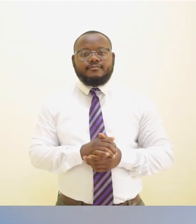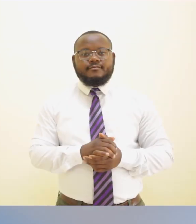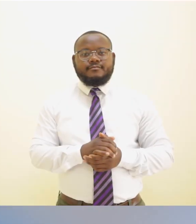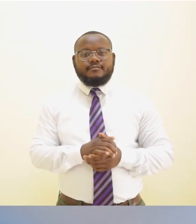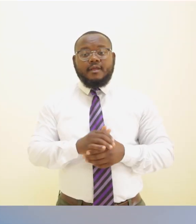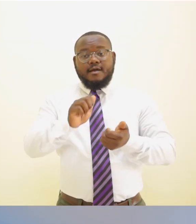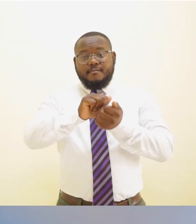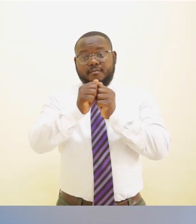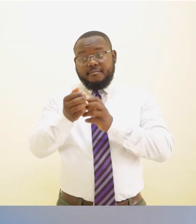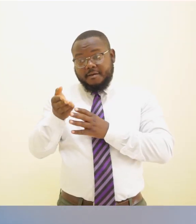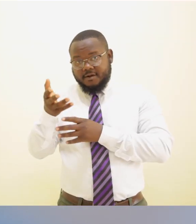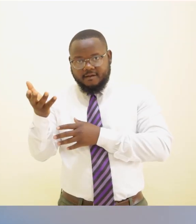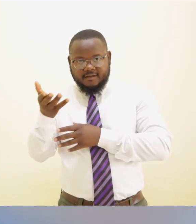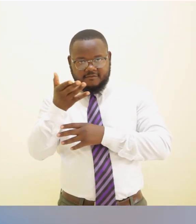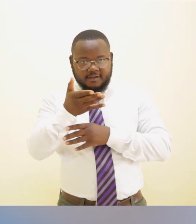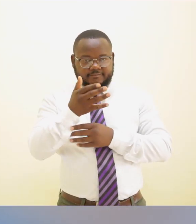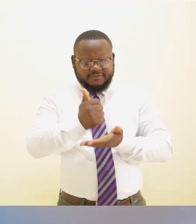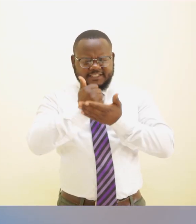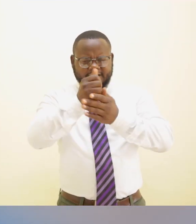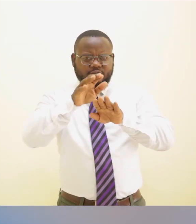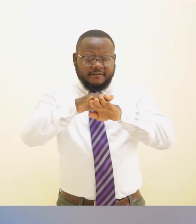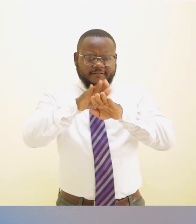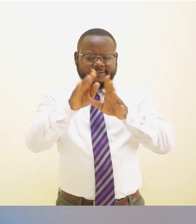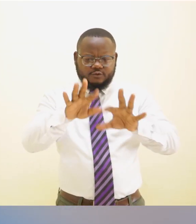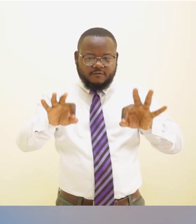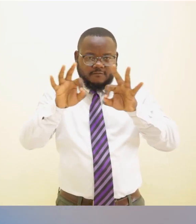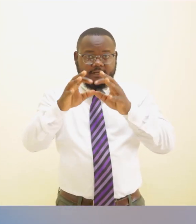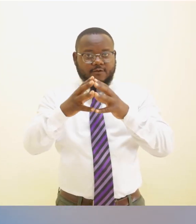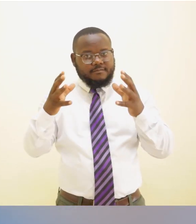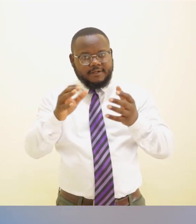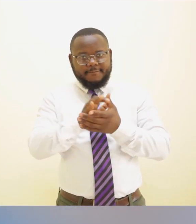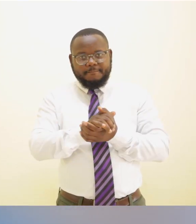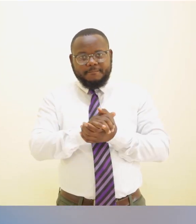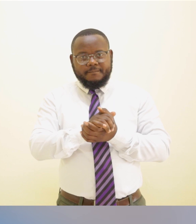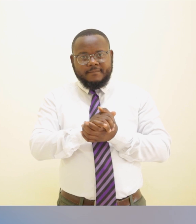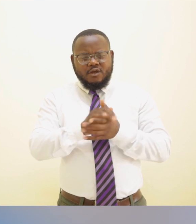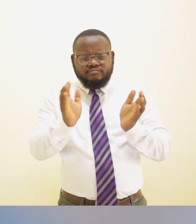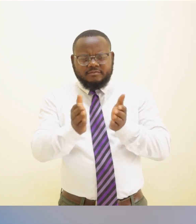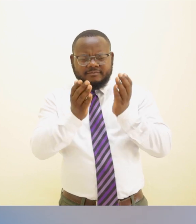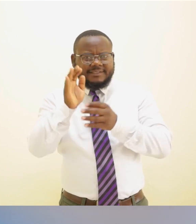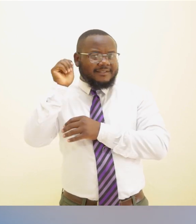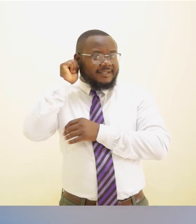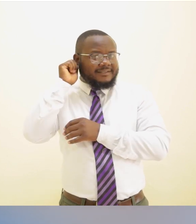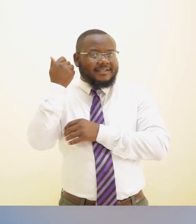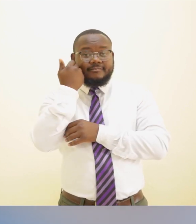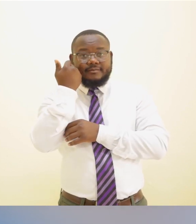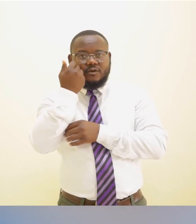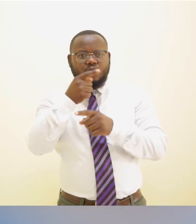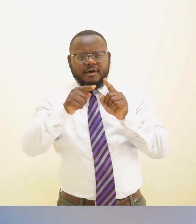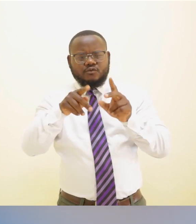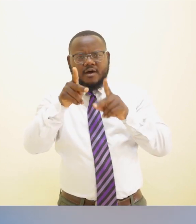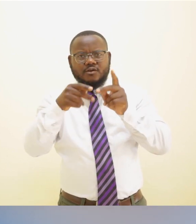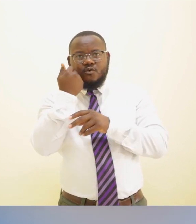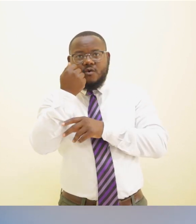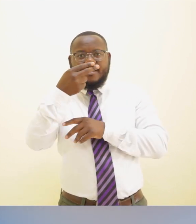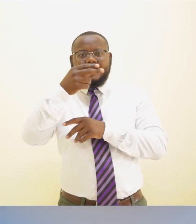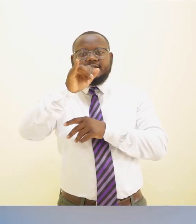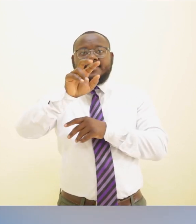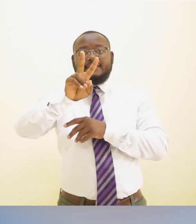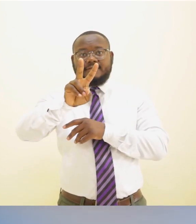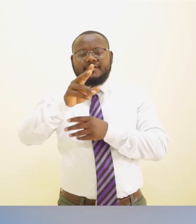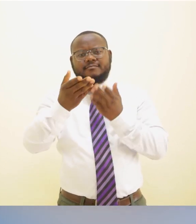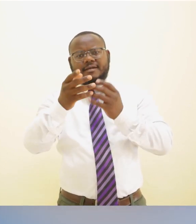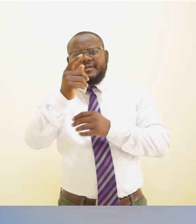When problems do arise, early treatment is critical. Prompt care for ear infections and screening of high-risk groups such as HIV